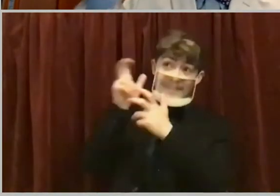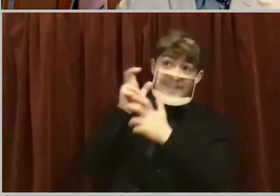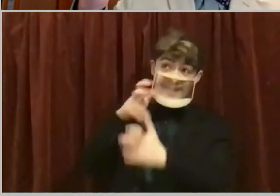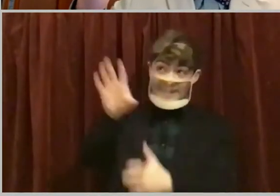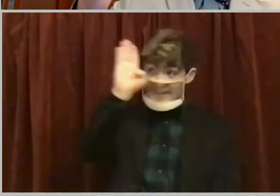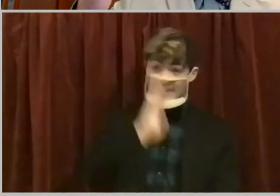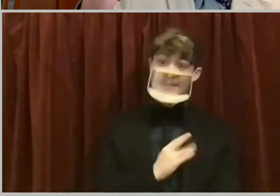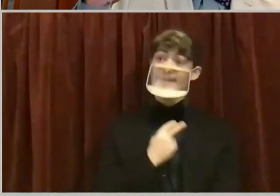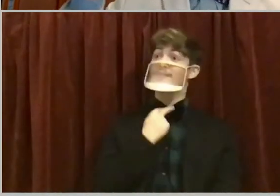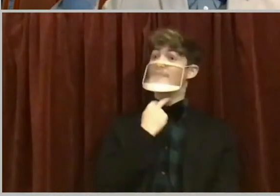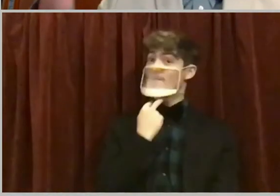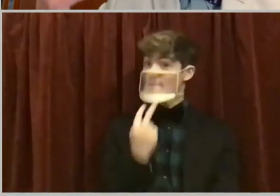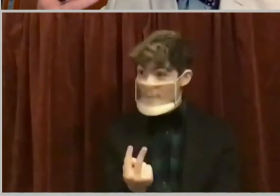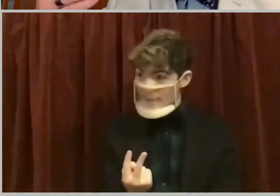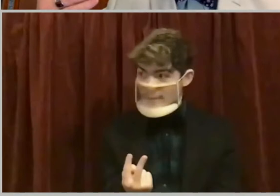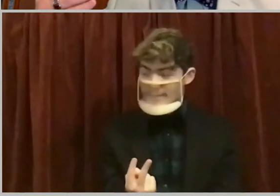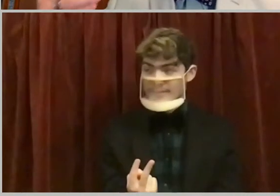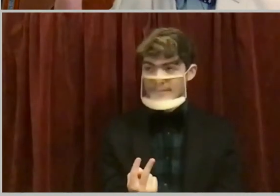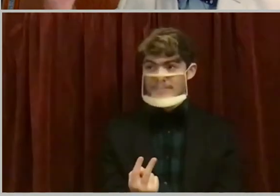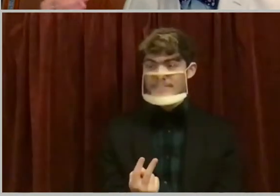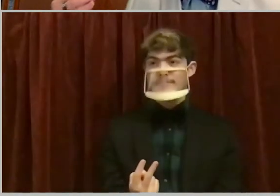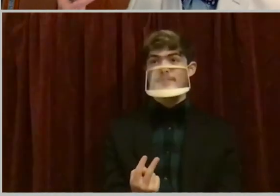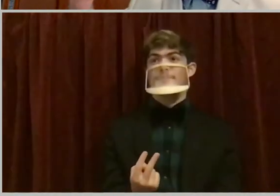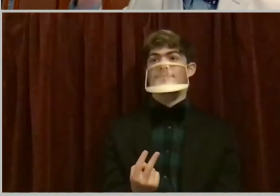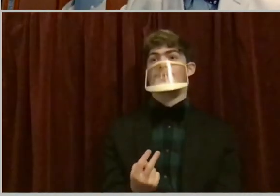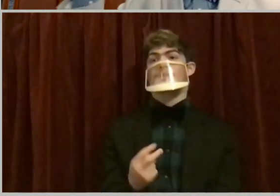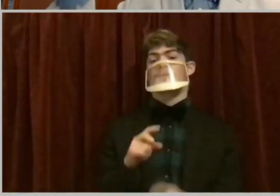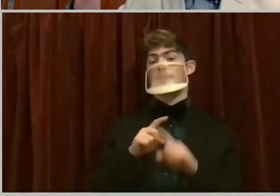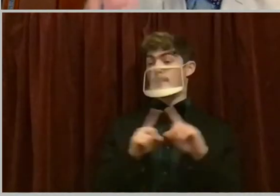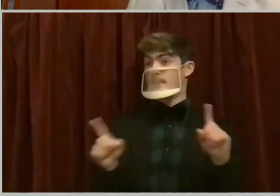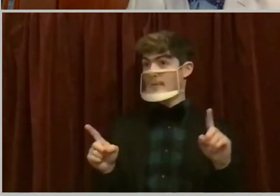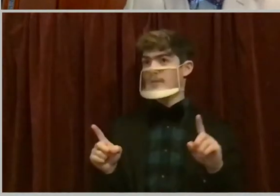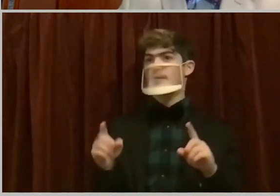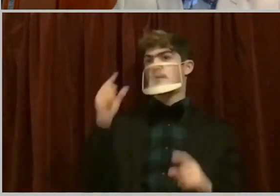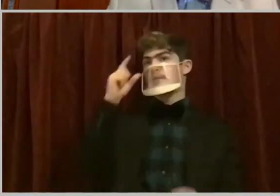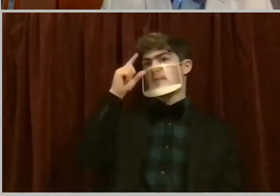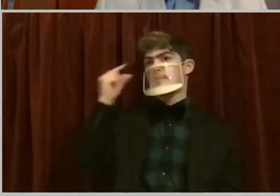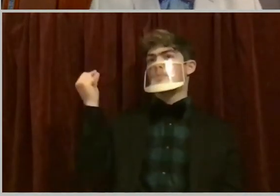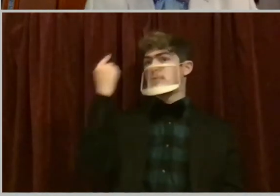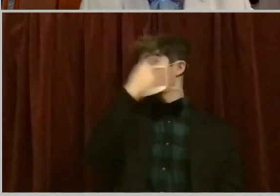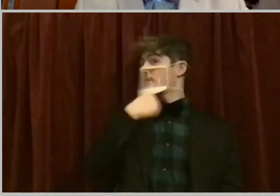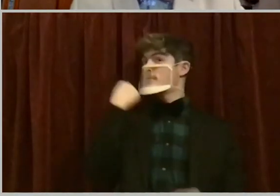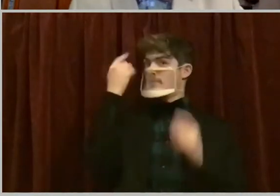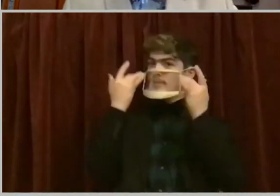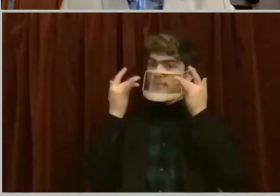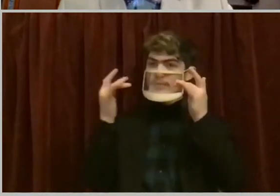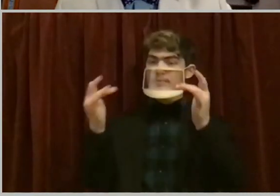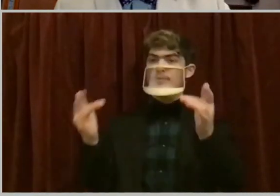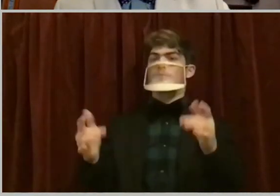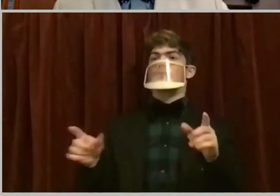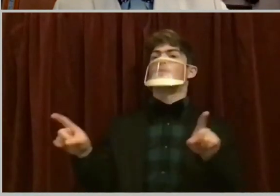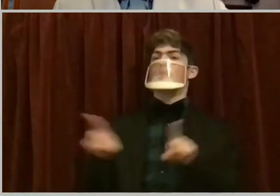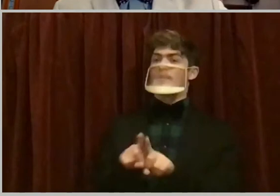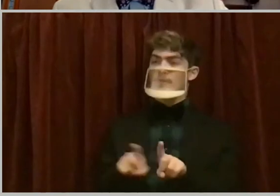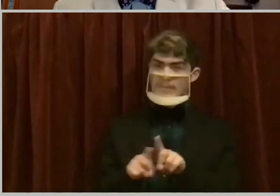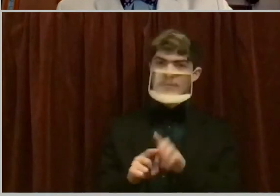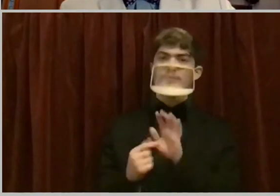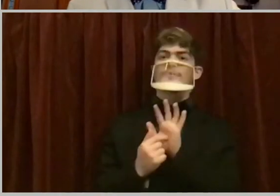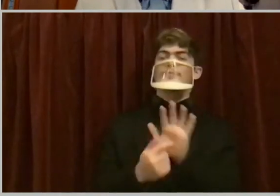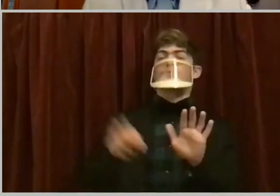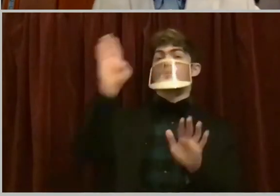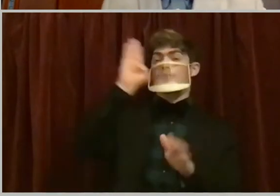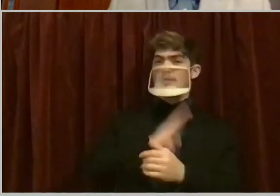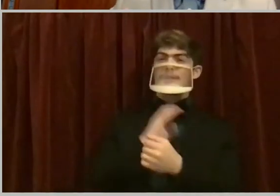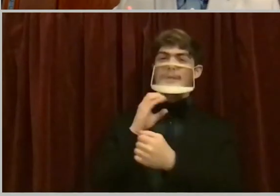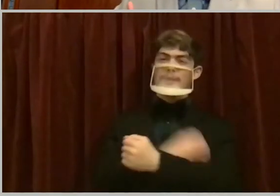this sign was going to be with them the longest, that radiance off of the face of Moses,